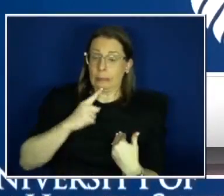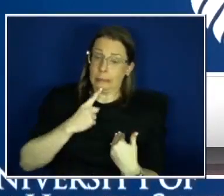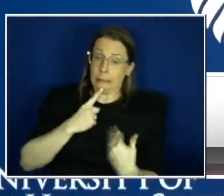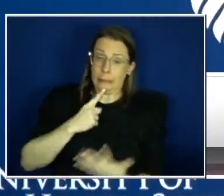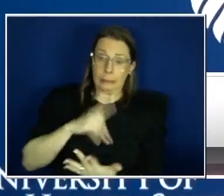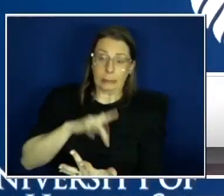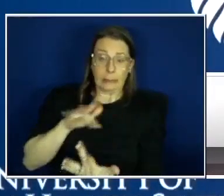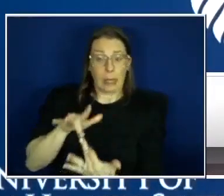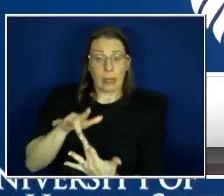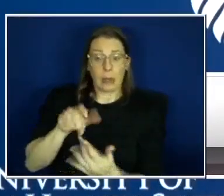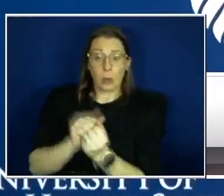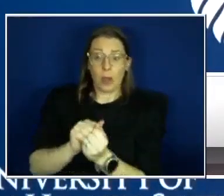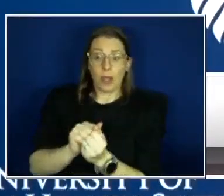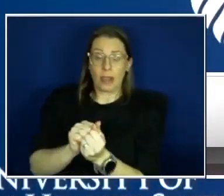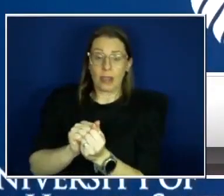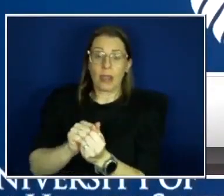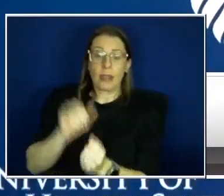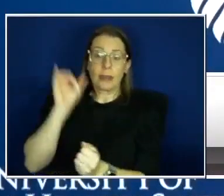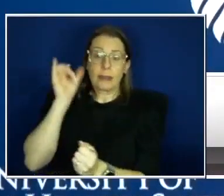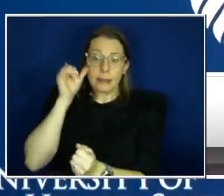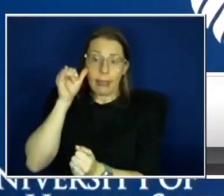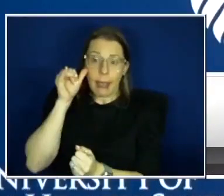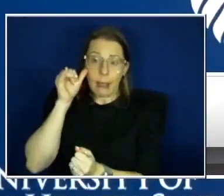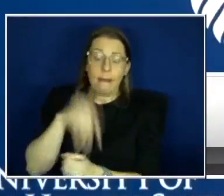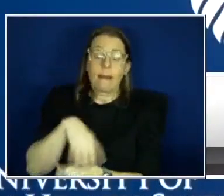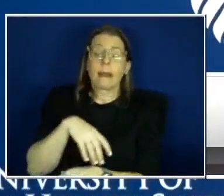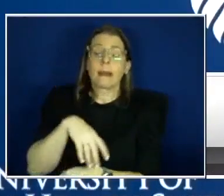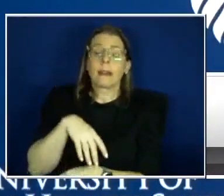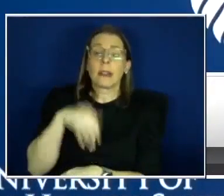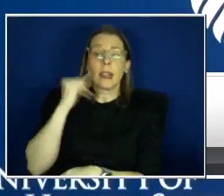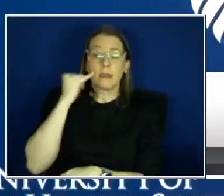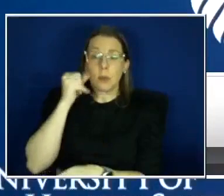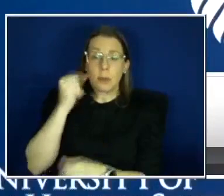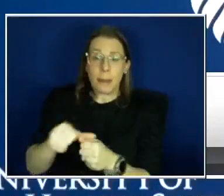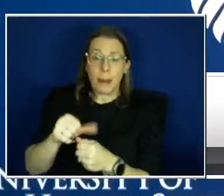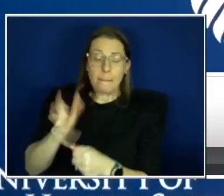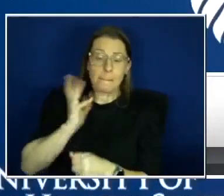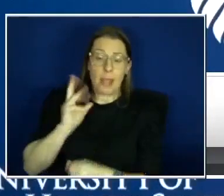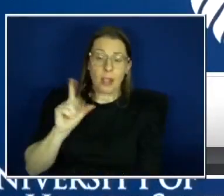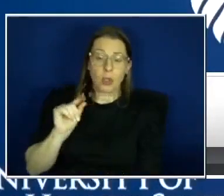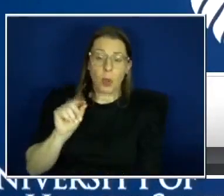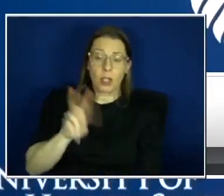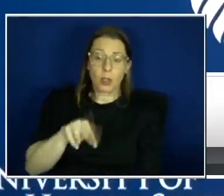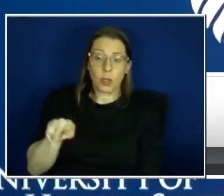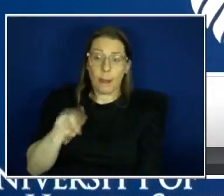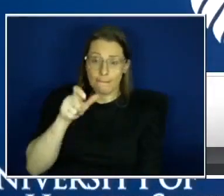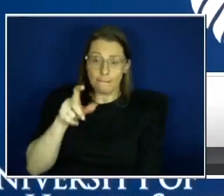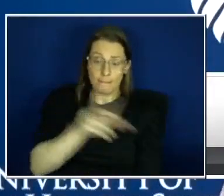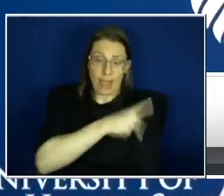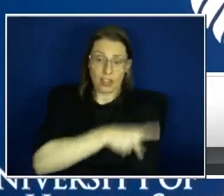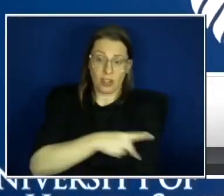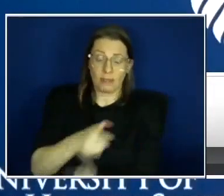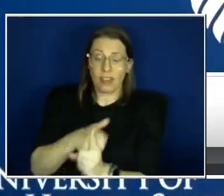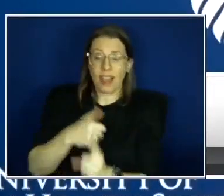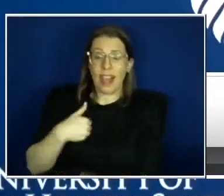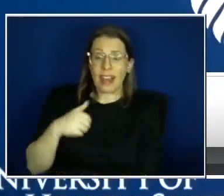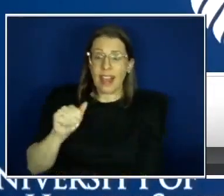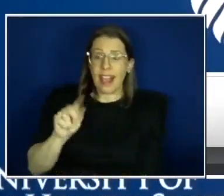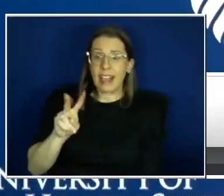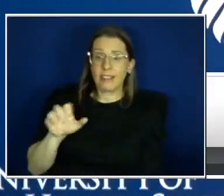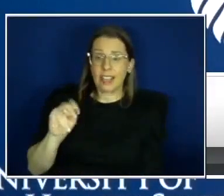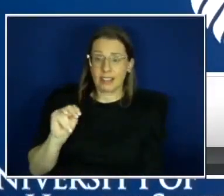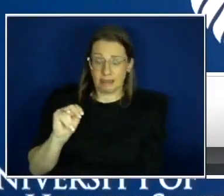with livestock. If you remember back in 2022, there was a patient who had avian influenza with